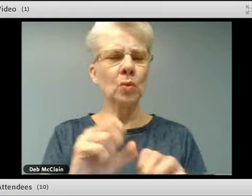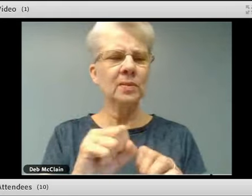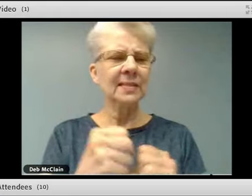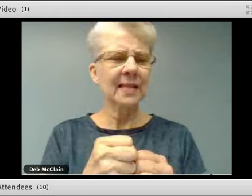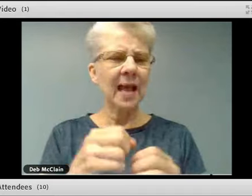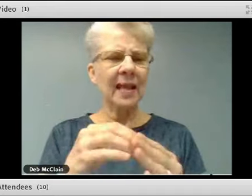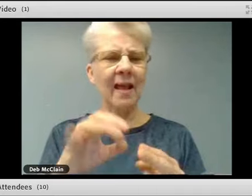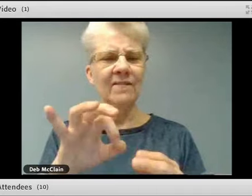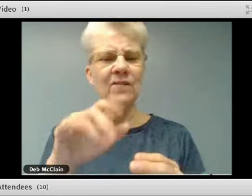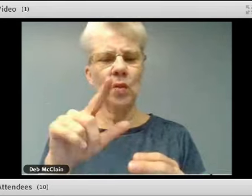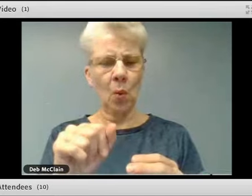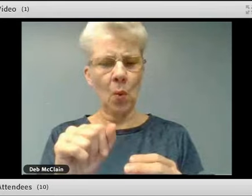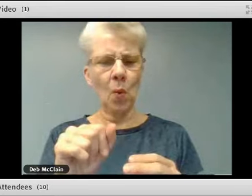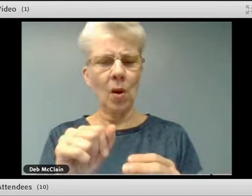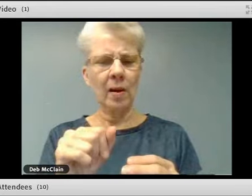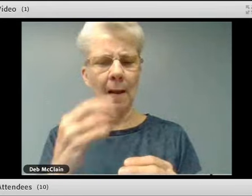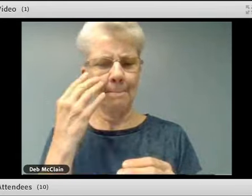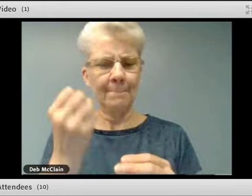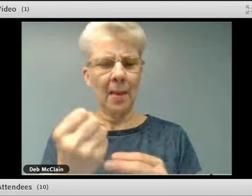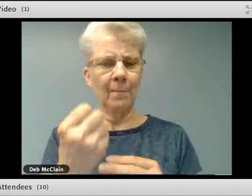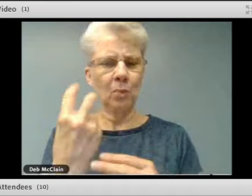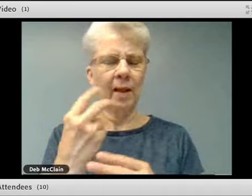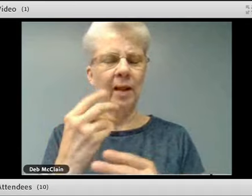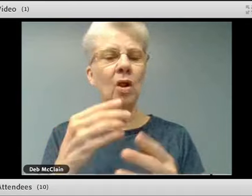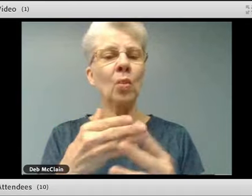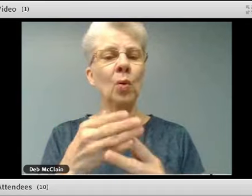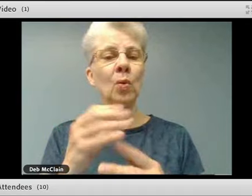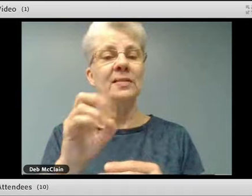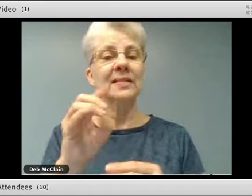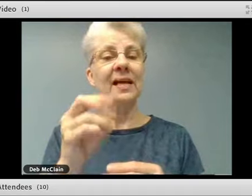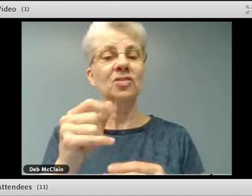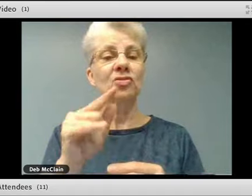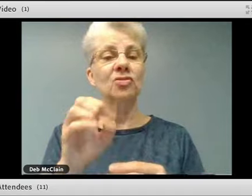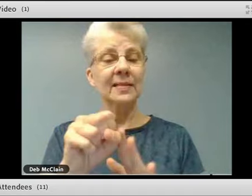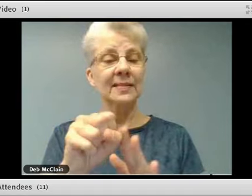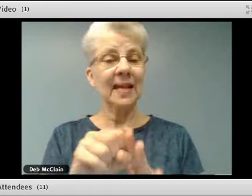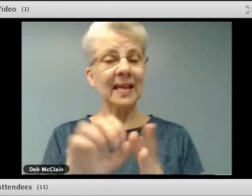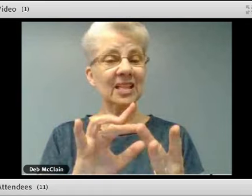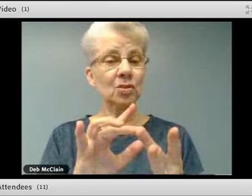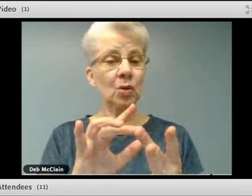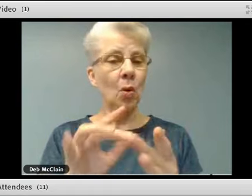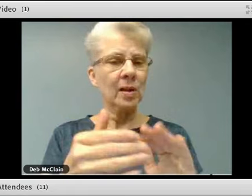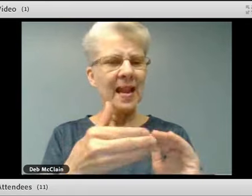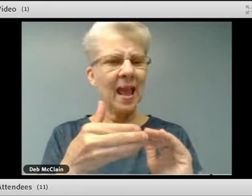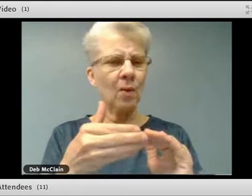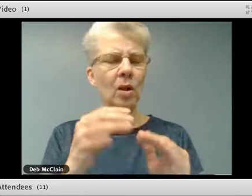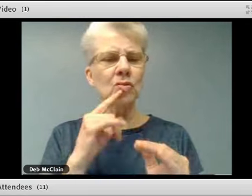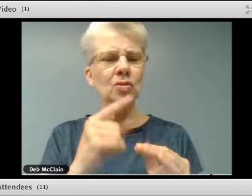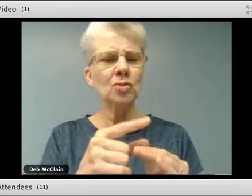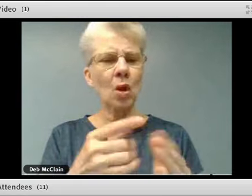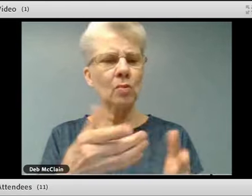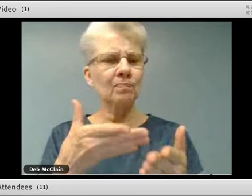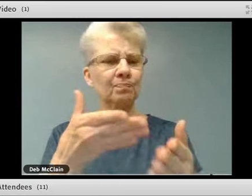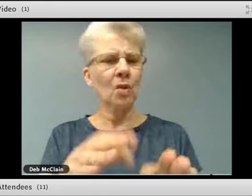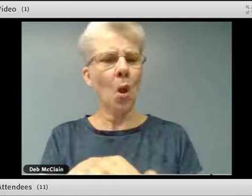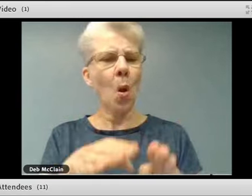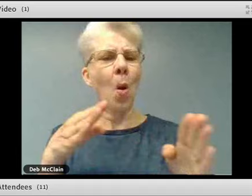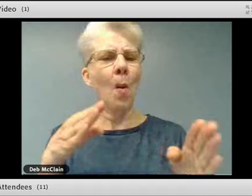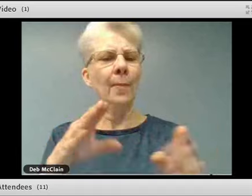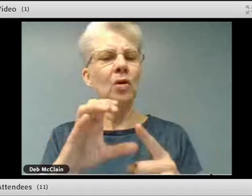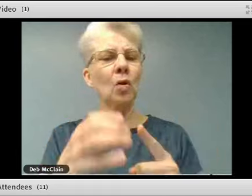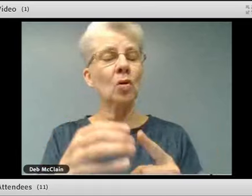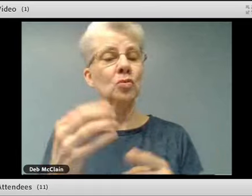Florida Memory through the Sunshine State Digital Network. So in order to provide access to cultural heritage materials in a